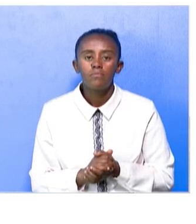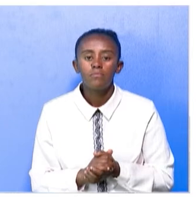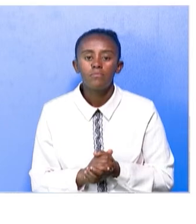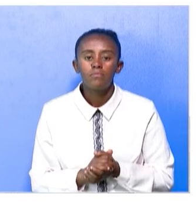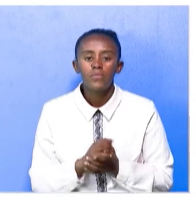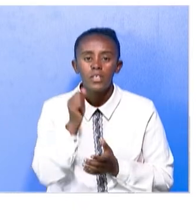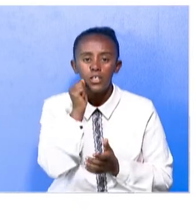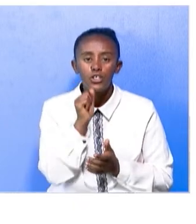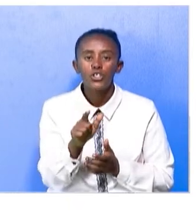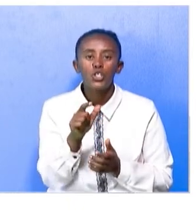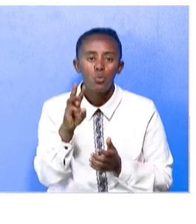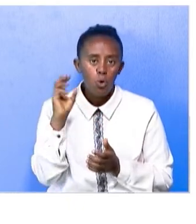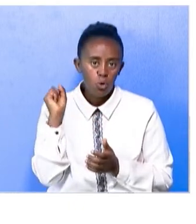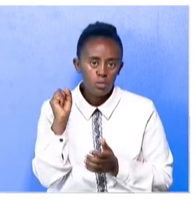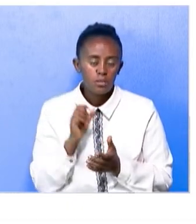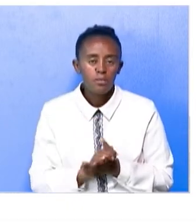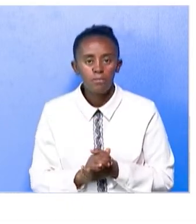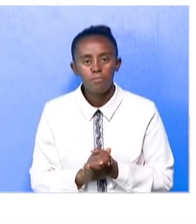She was